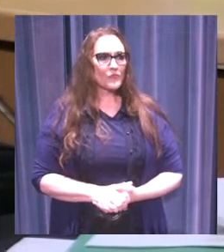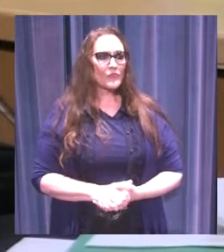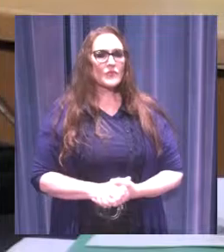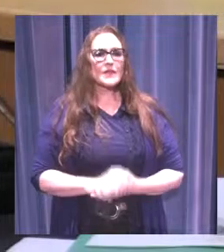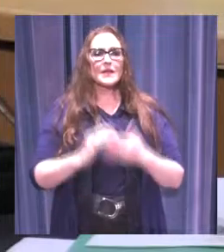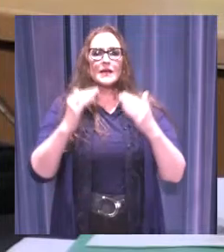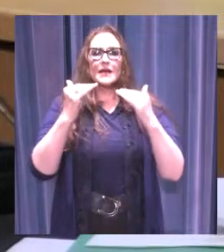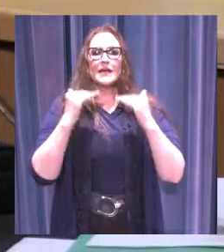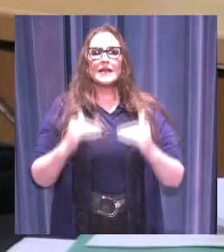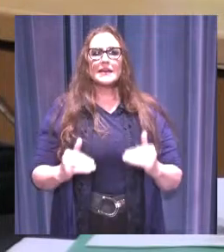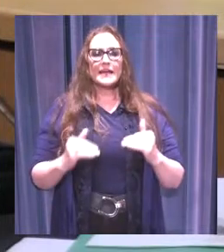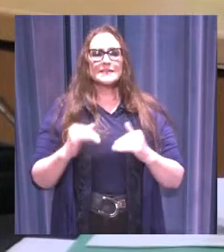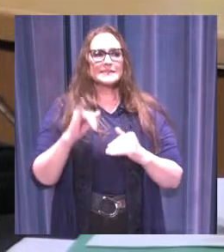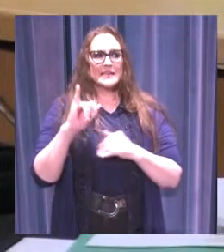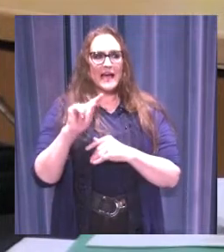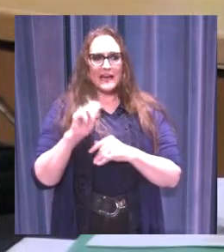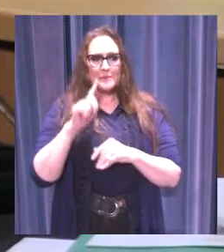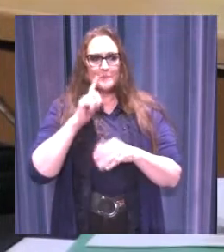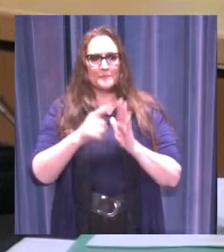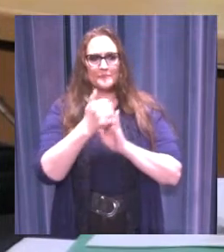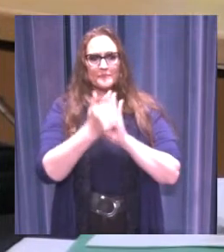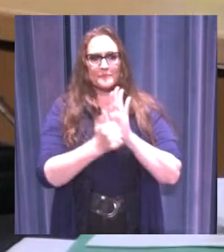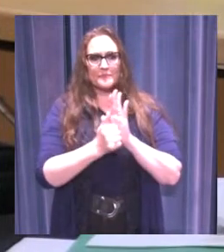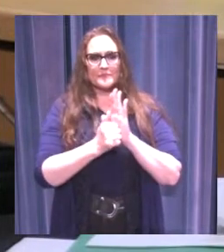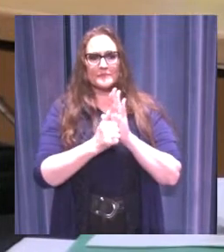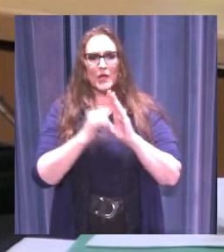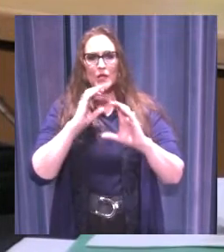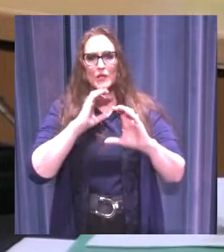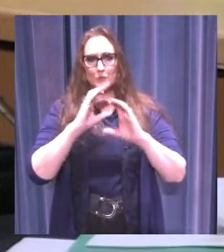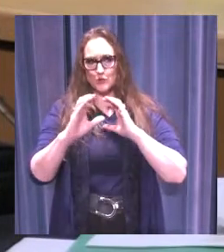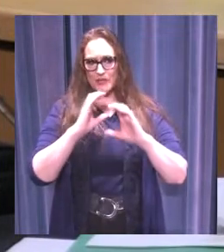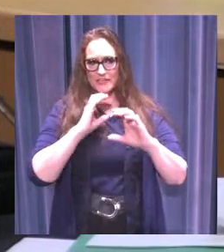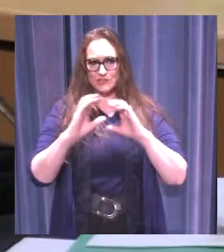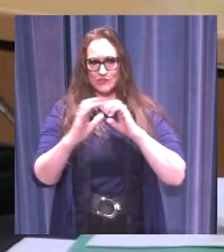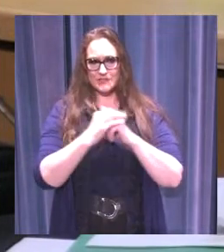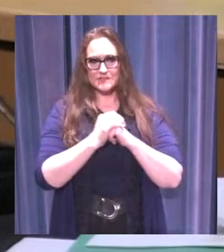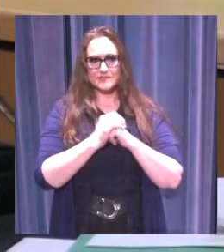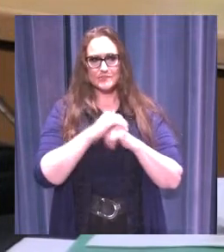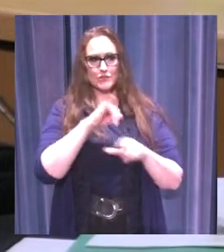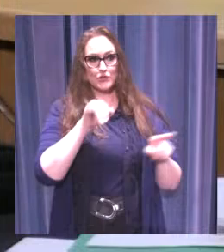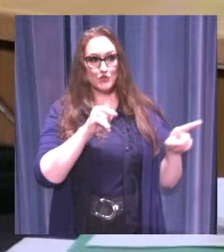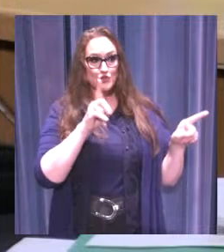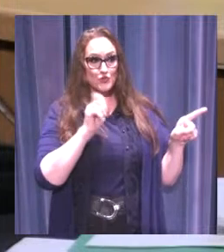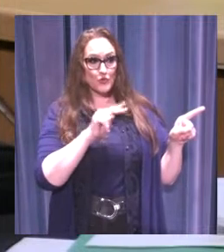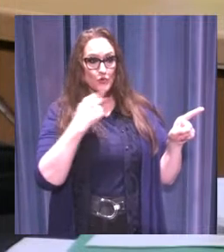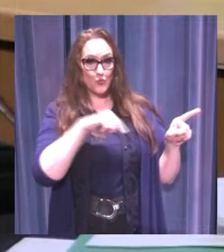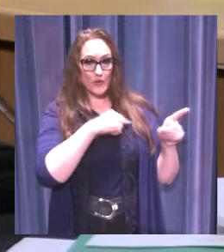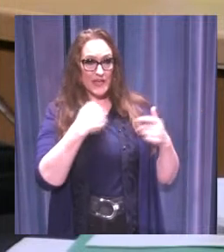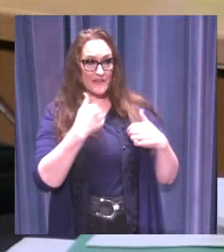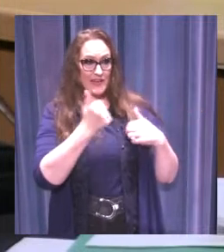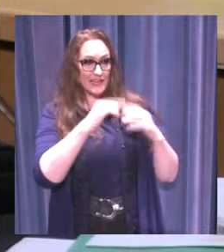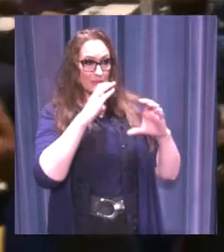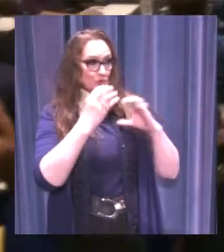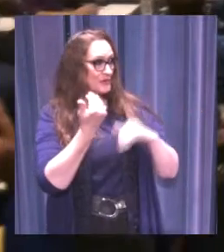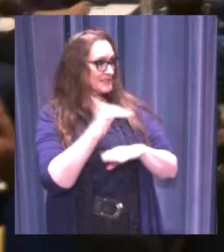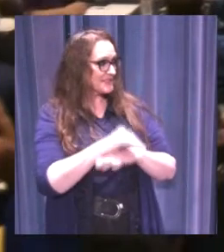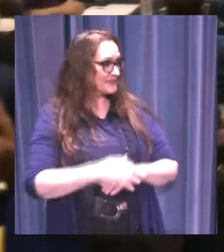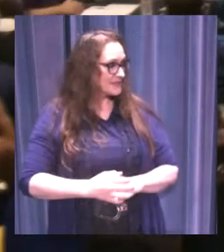Next item on the agenda is communications. Jordan, do we have any communications this evening?